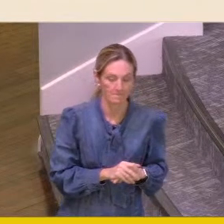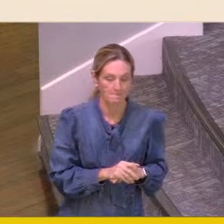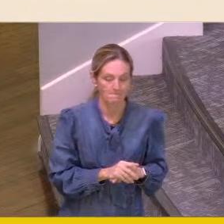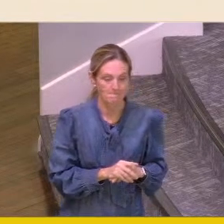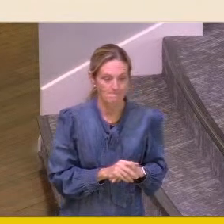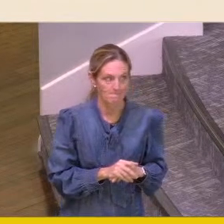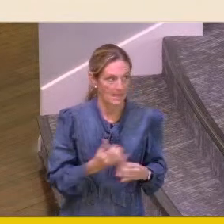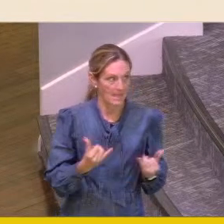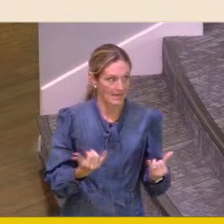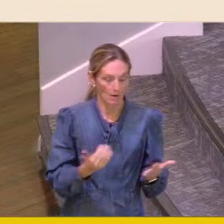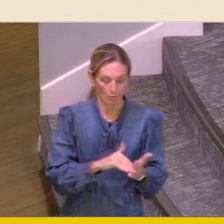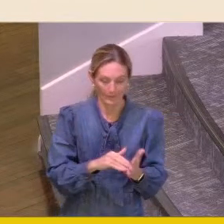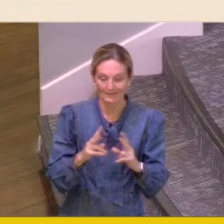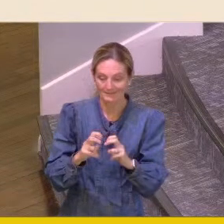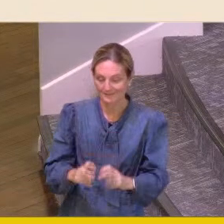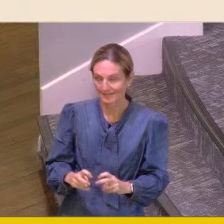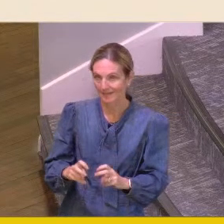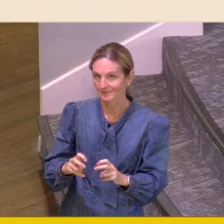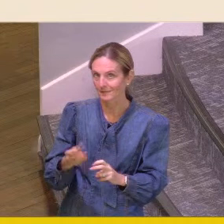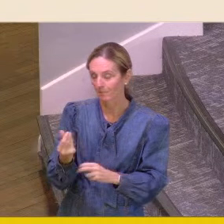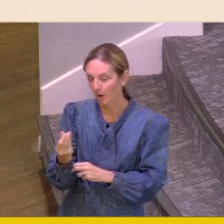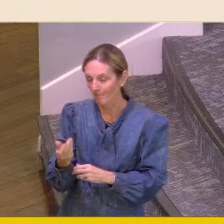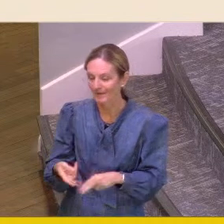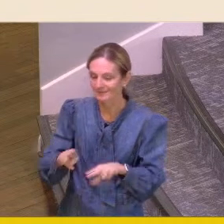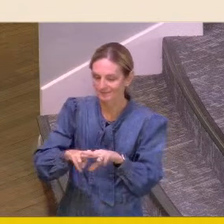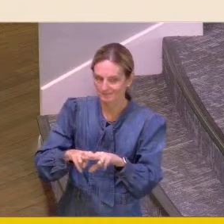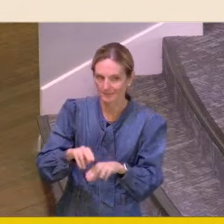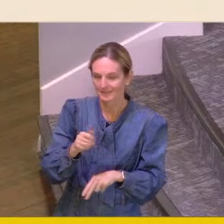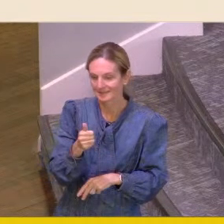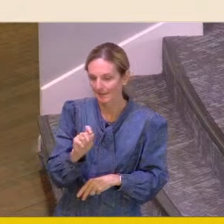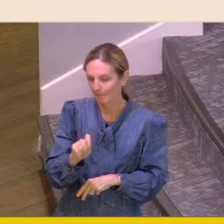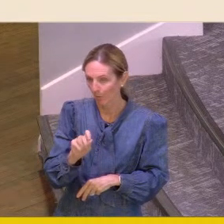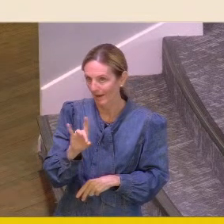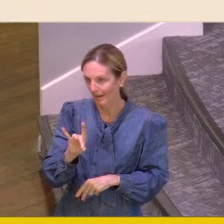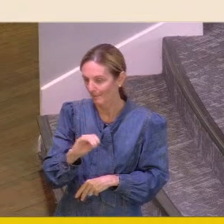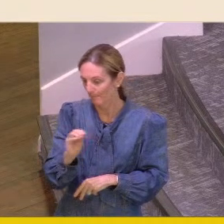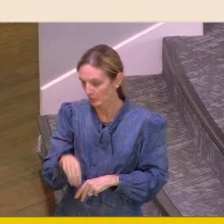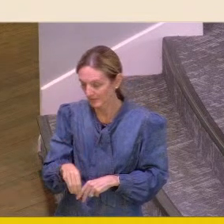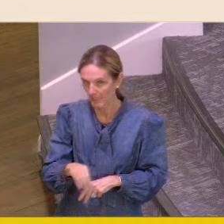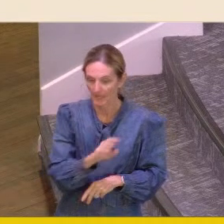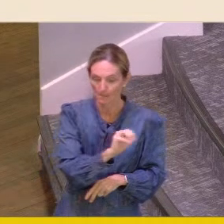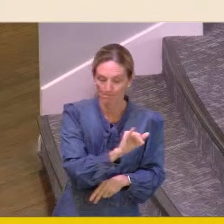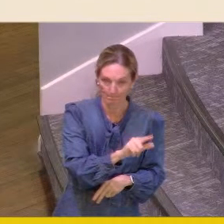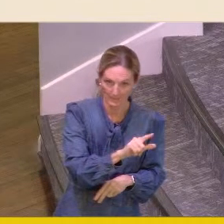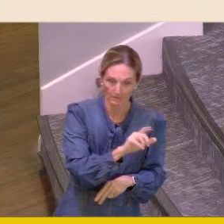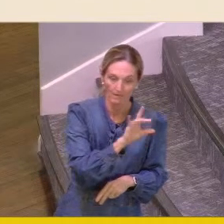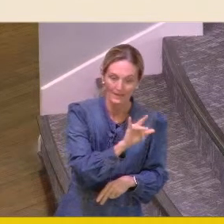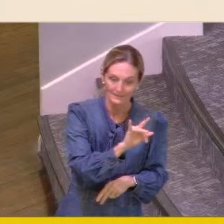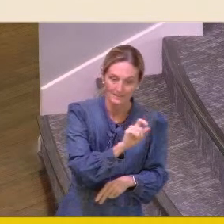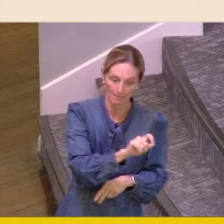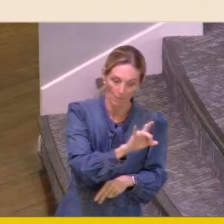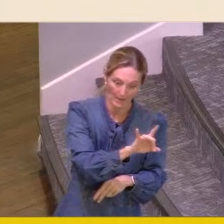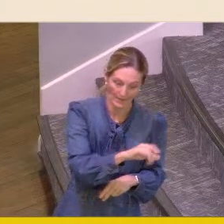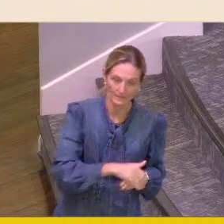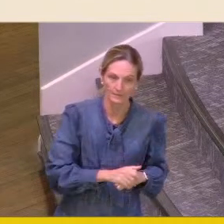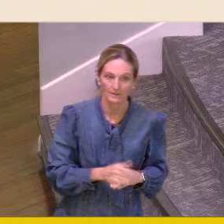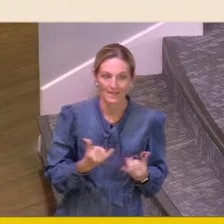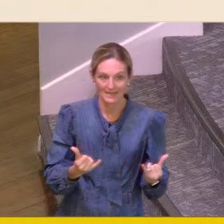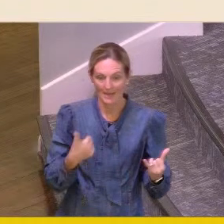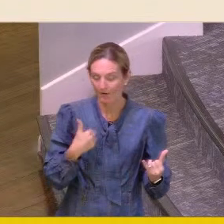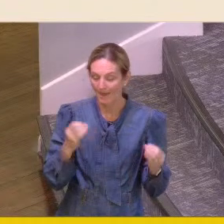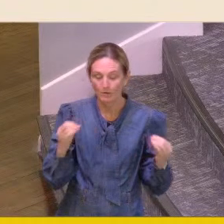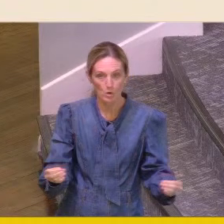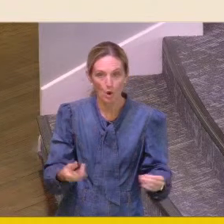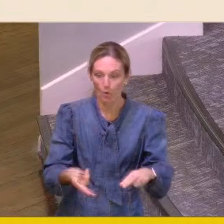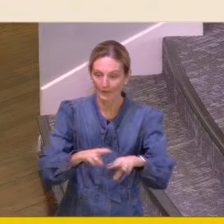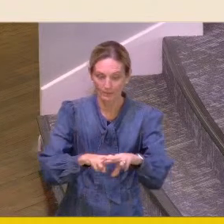Reassessment of properties produced a property tax increase of 10.8% with the millage rate at 18.8. In order to have no increase